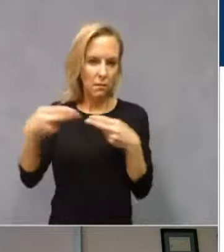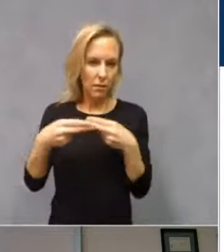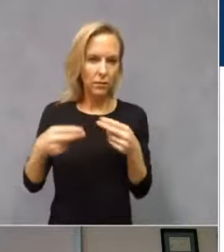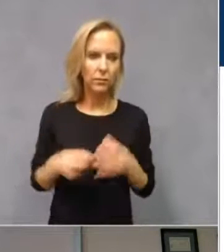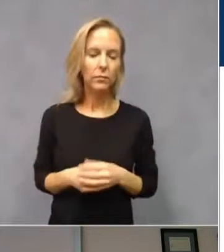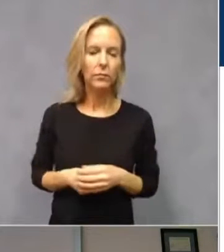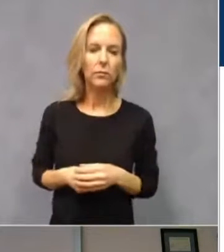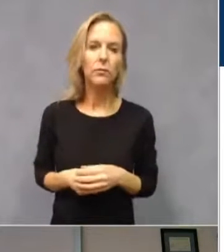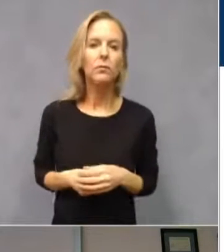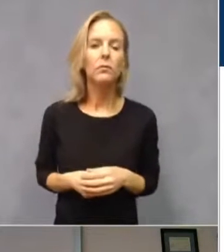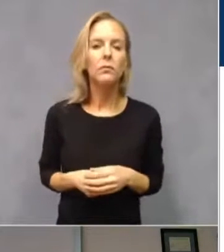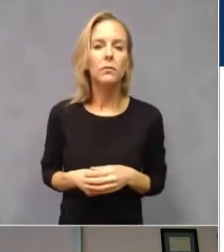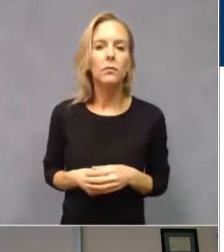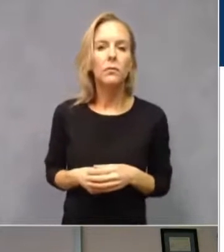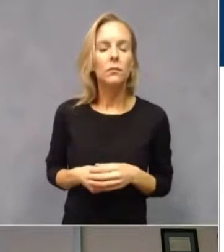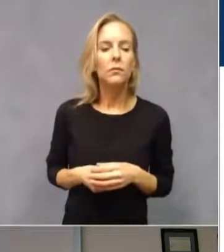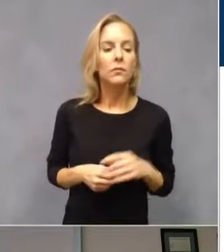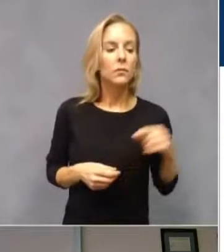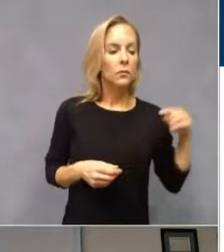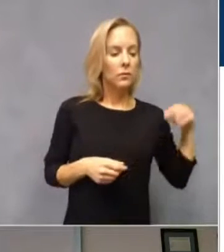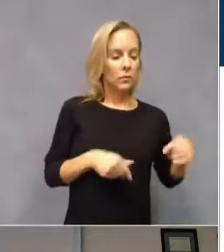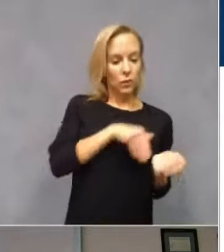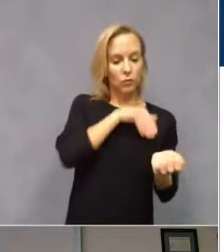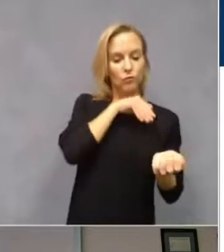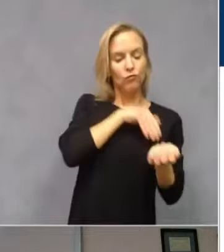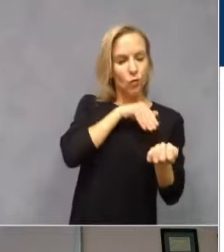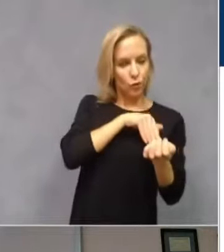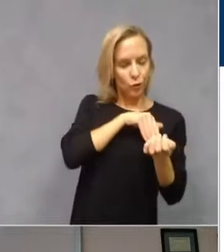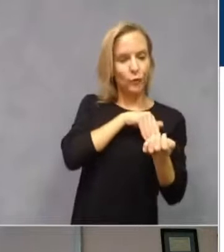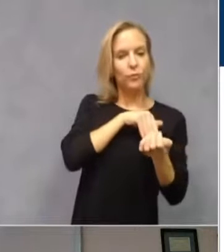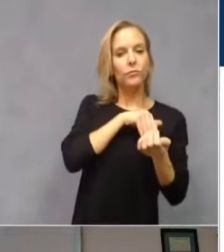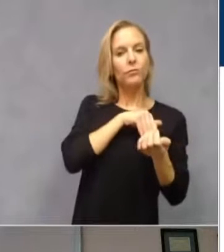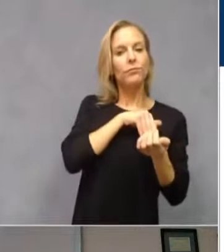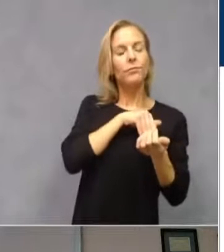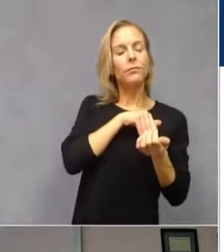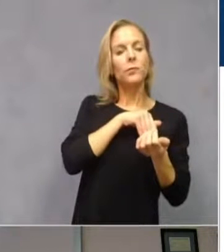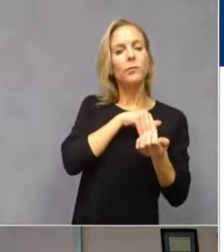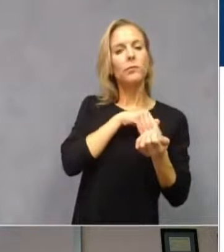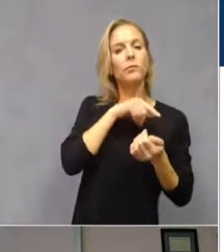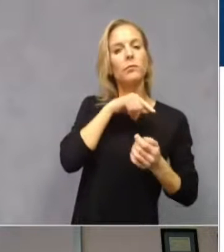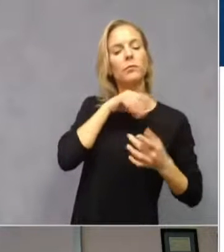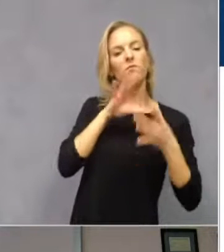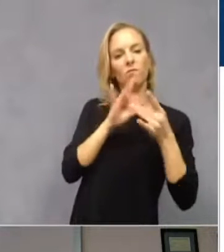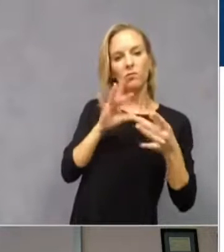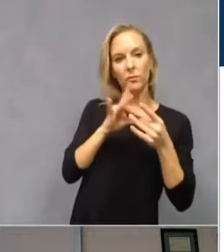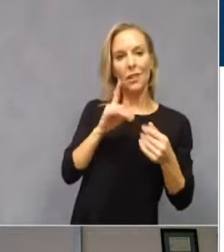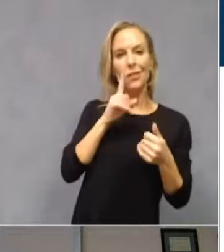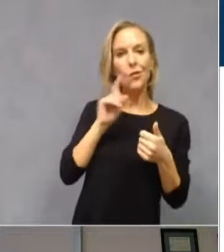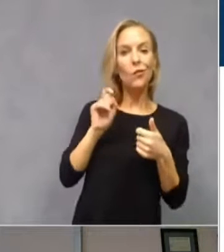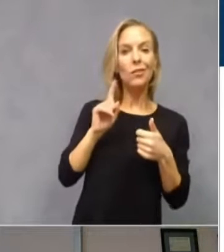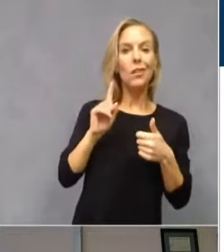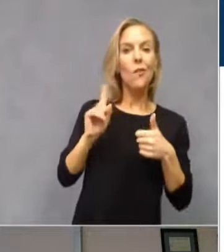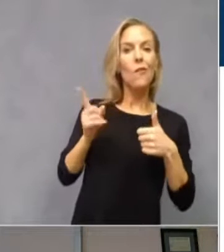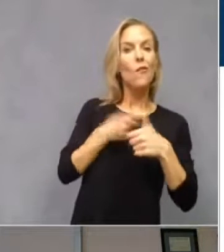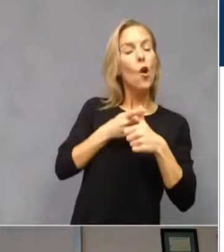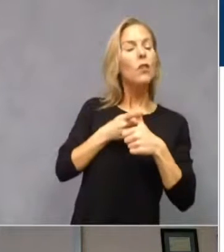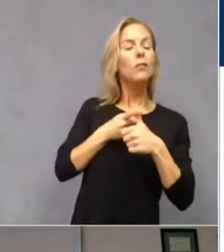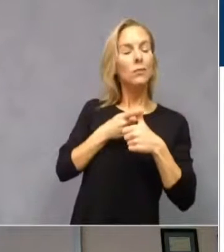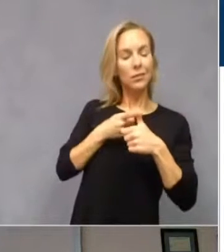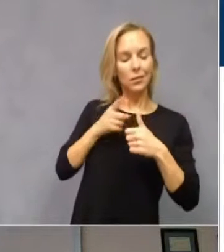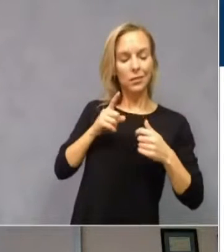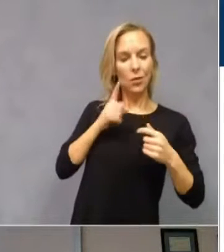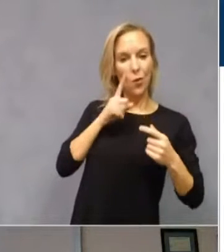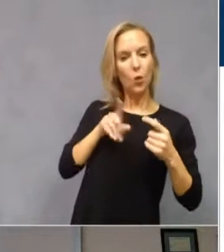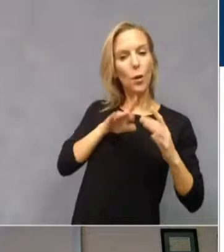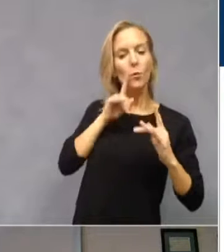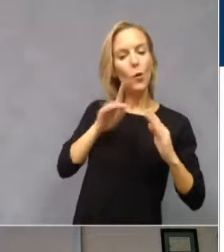She made the observation when she spoke today that the first surge was smaller in multiple dimensions. The second surge